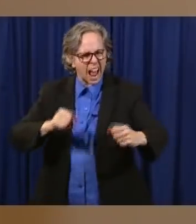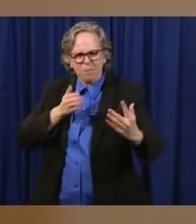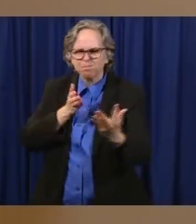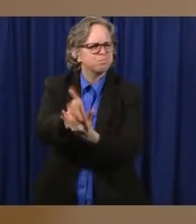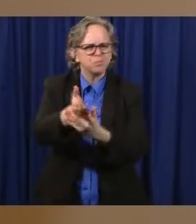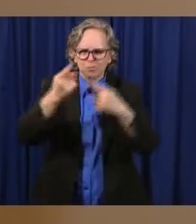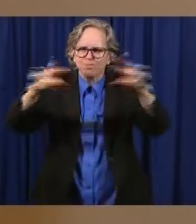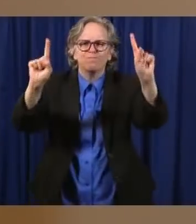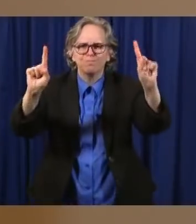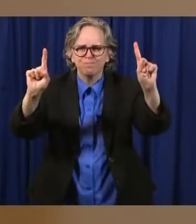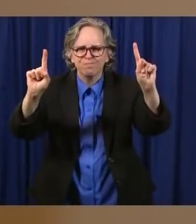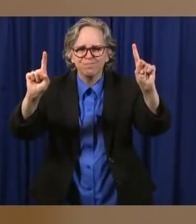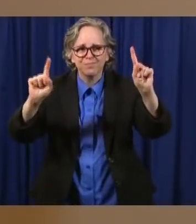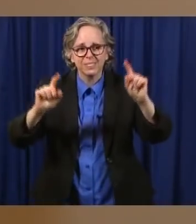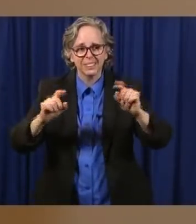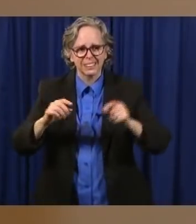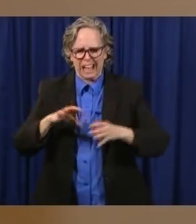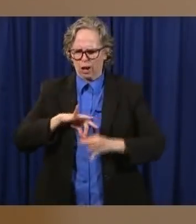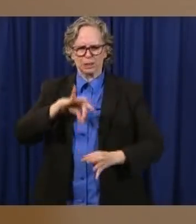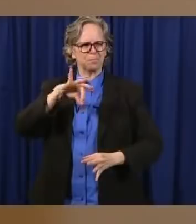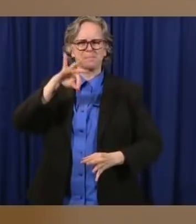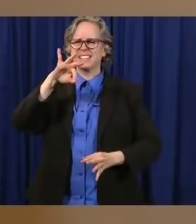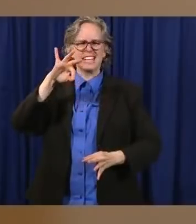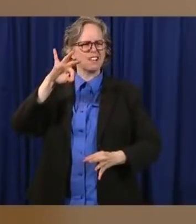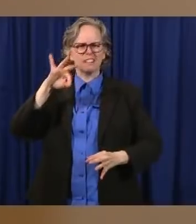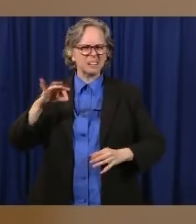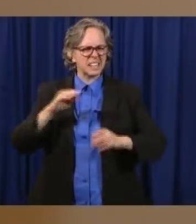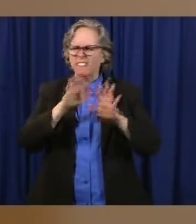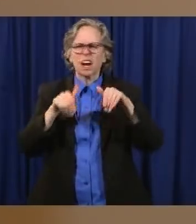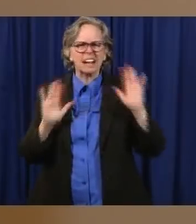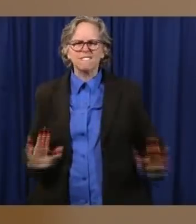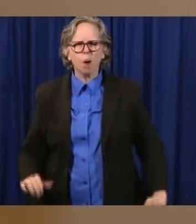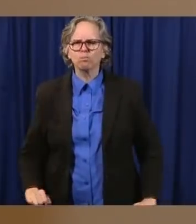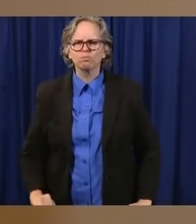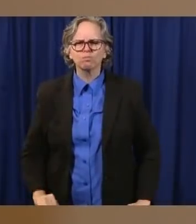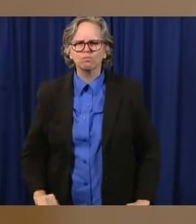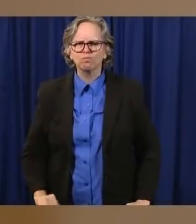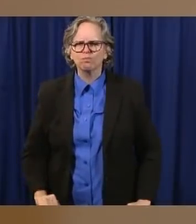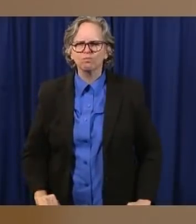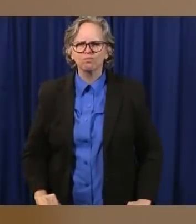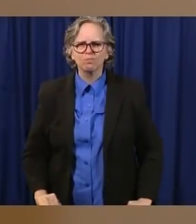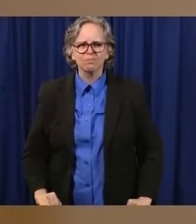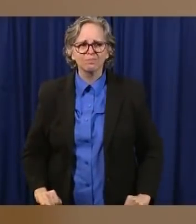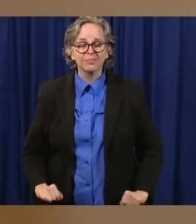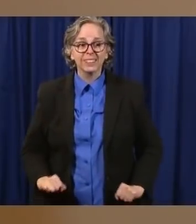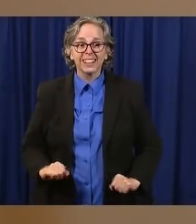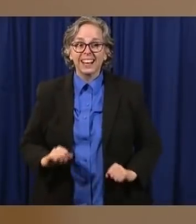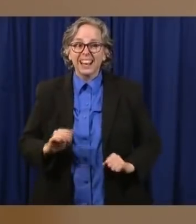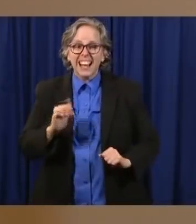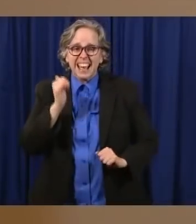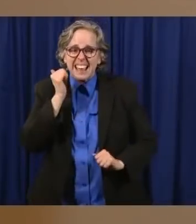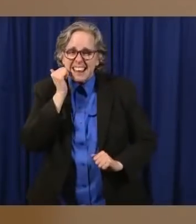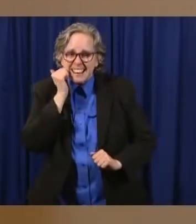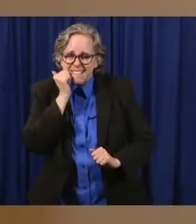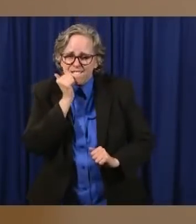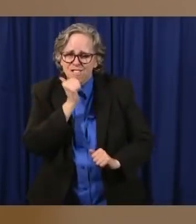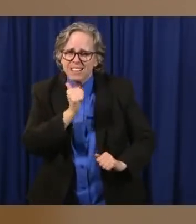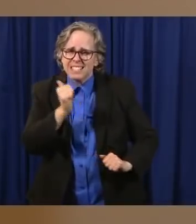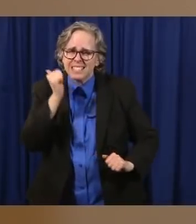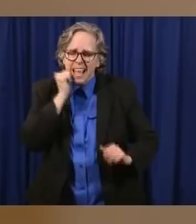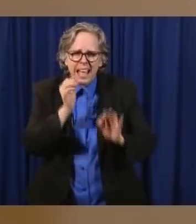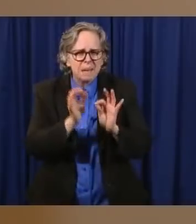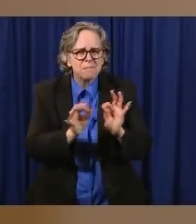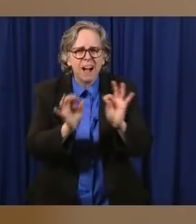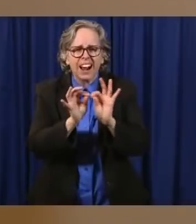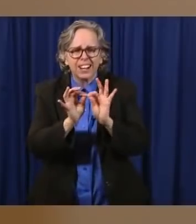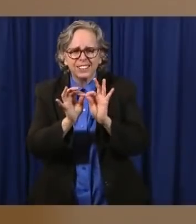our spirit will never give up in Ohio. Every day has mattered and every person has mattered. And